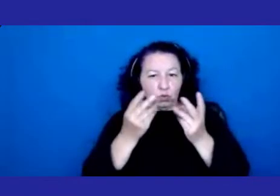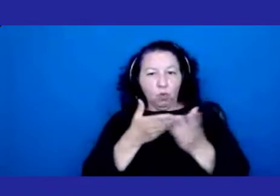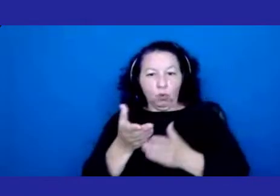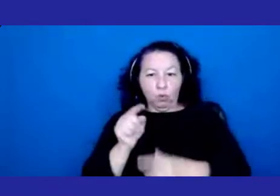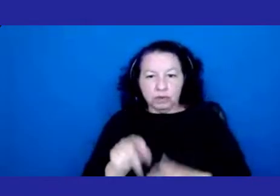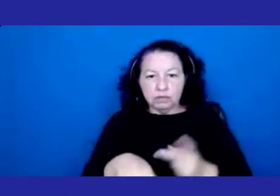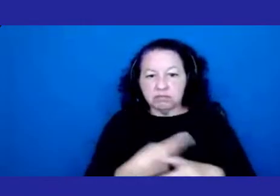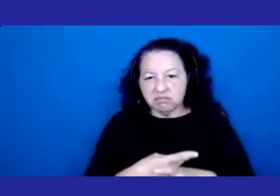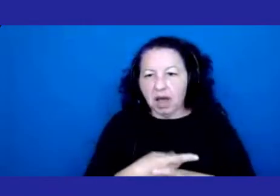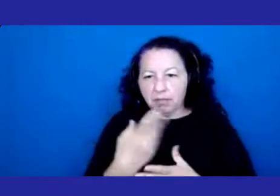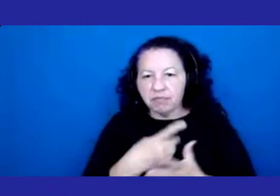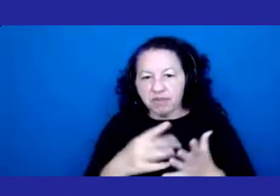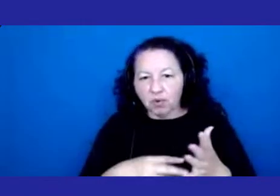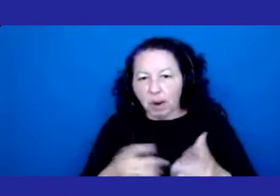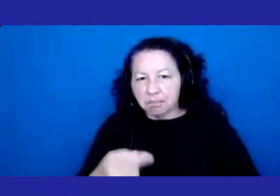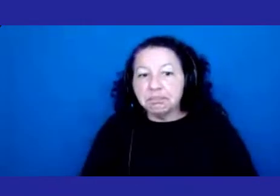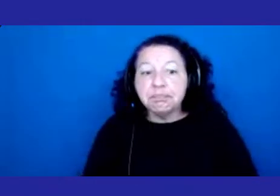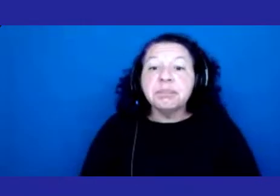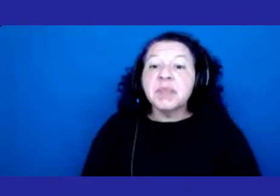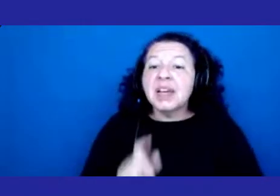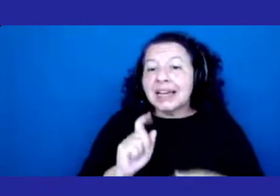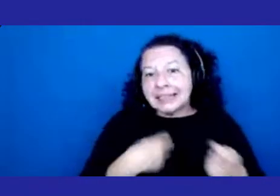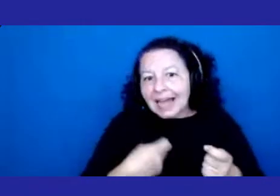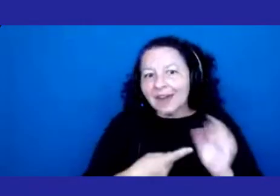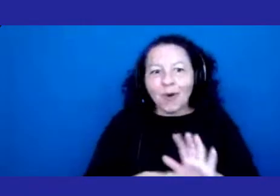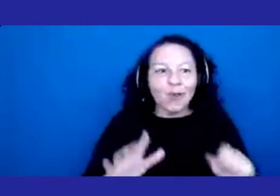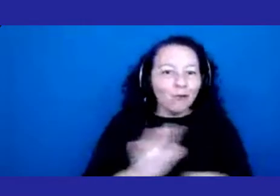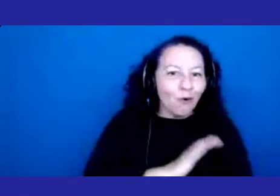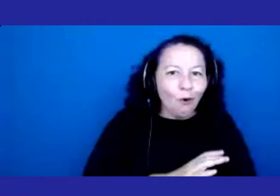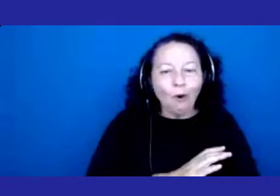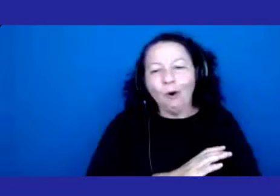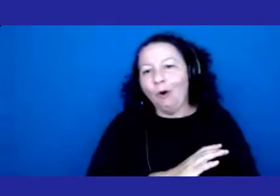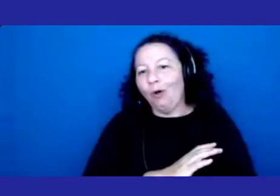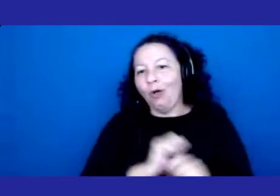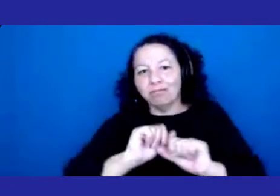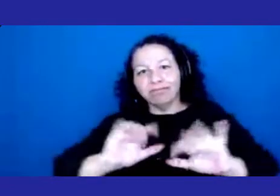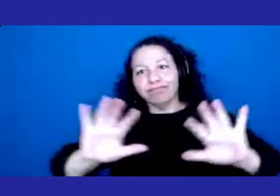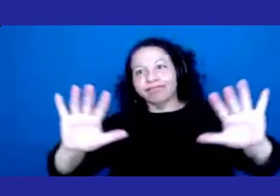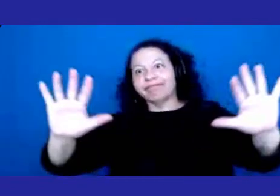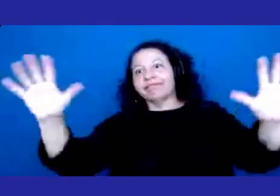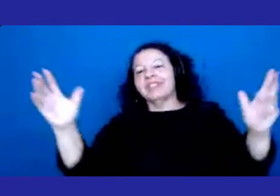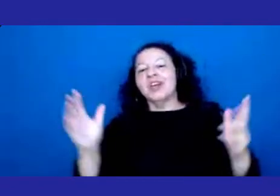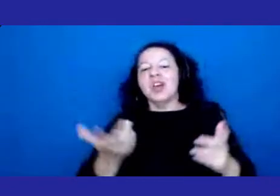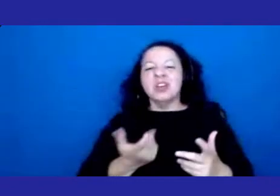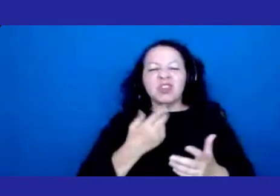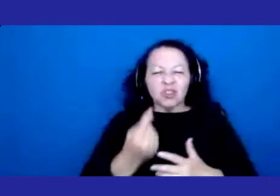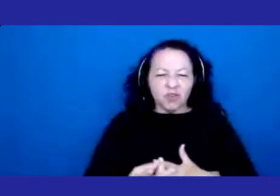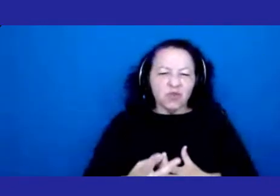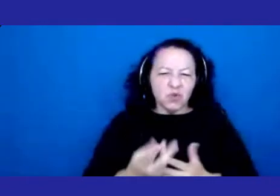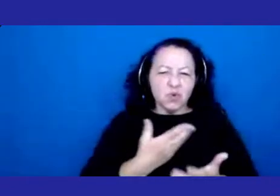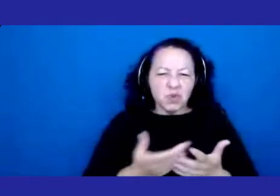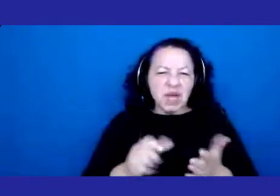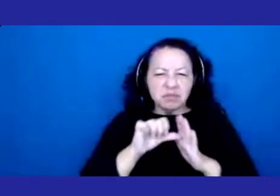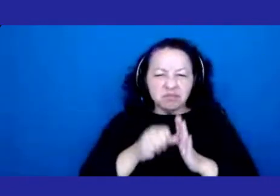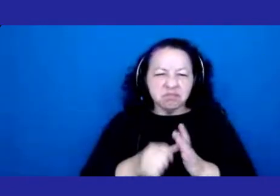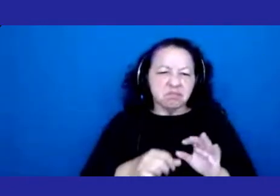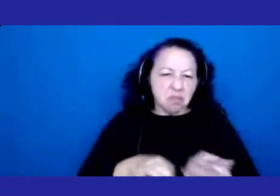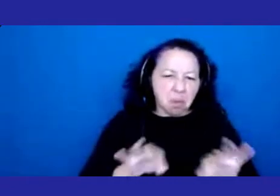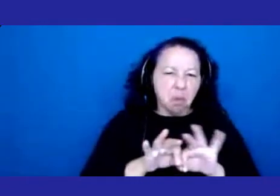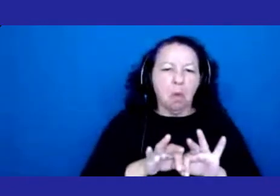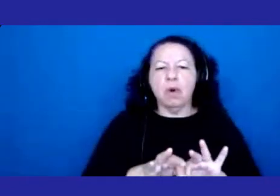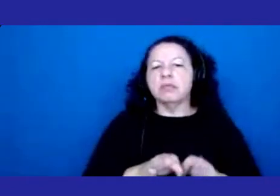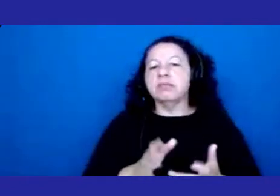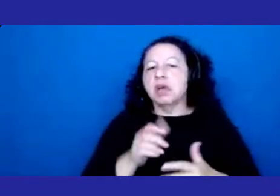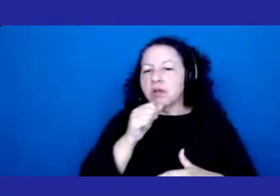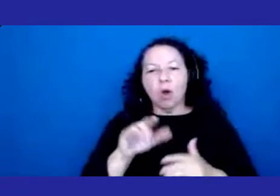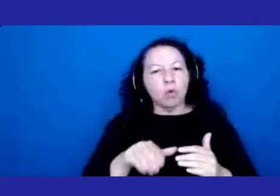So rather than show you the full visualization, we've pulled out just a couple of snapshots. So this isn't all 200 ethnic categories